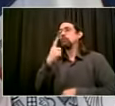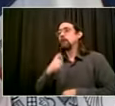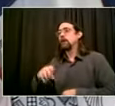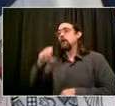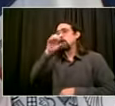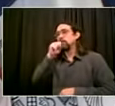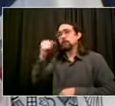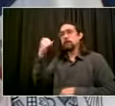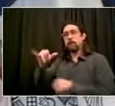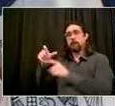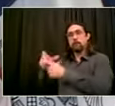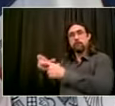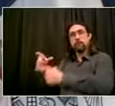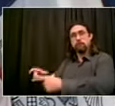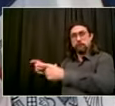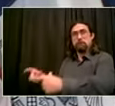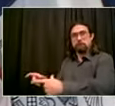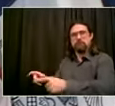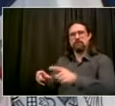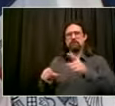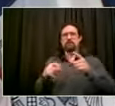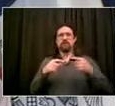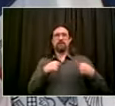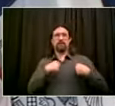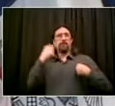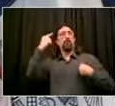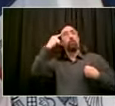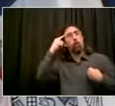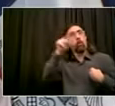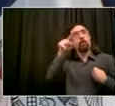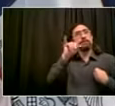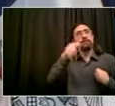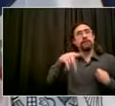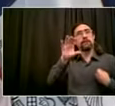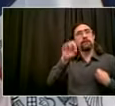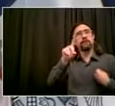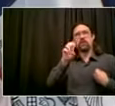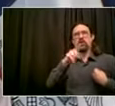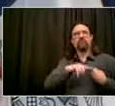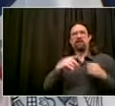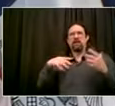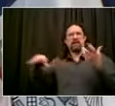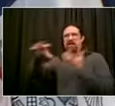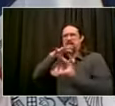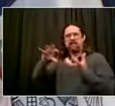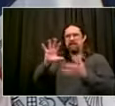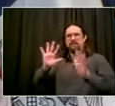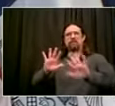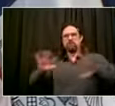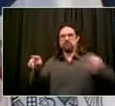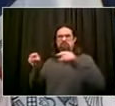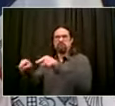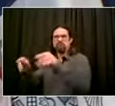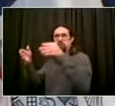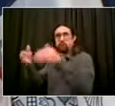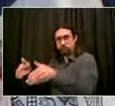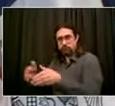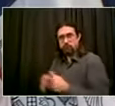to resume what we've done with our data. But in terms of testing, and this was actually a